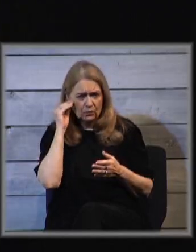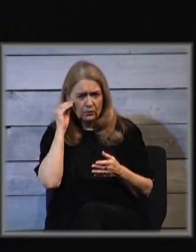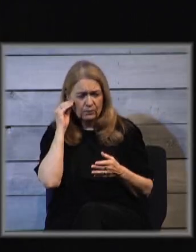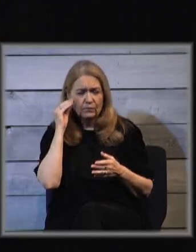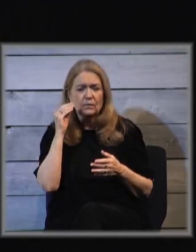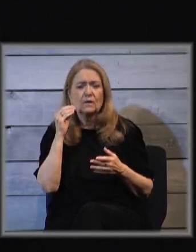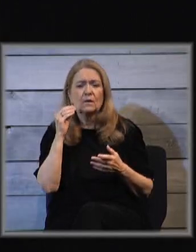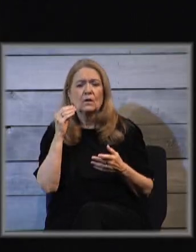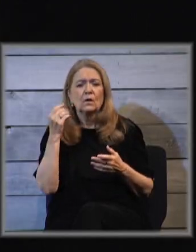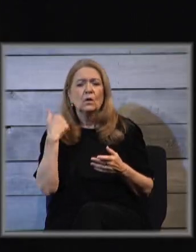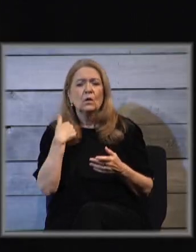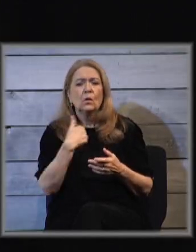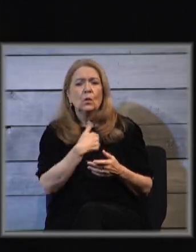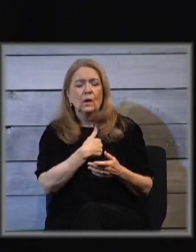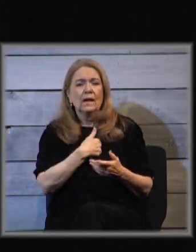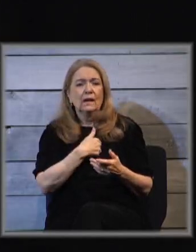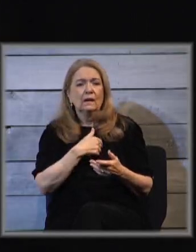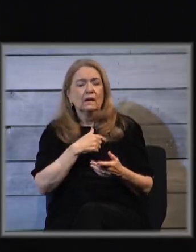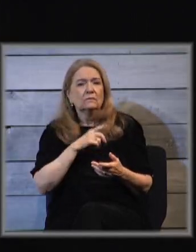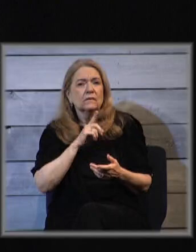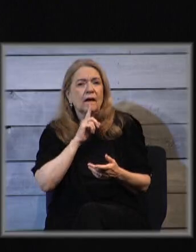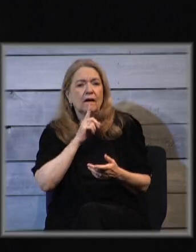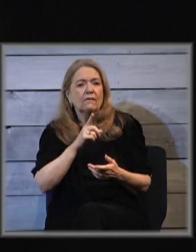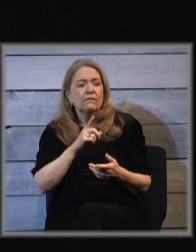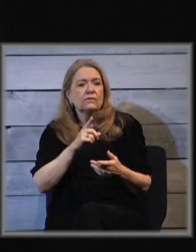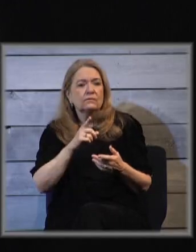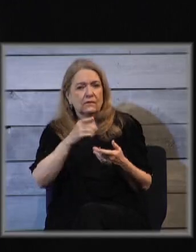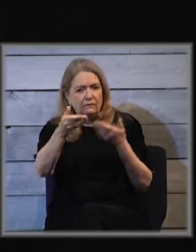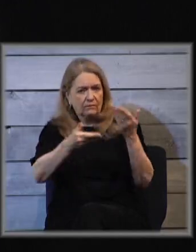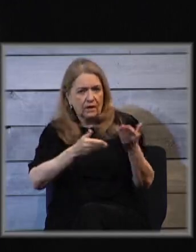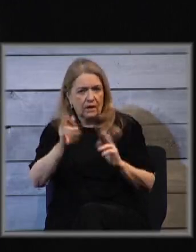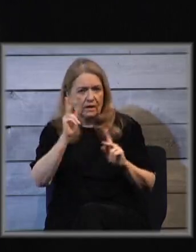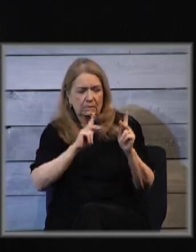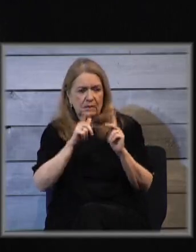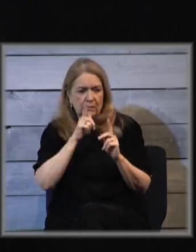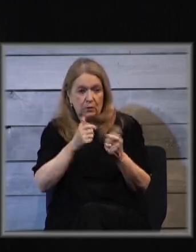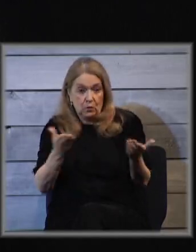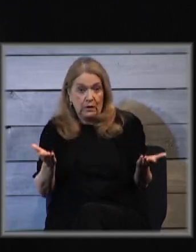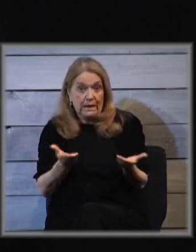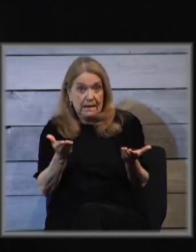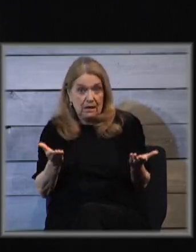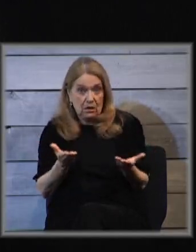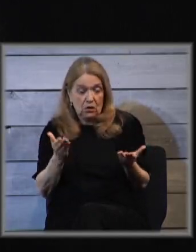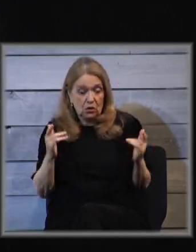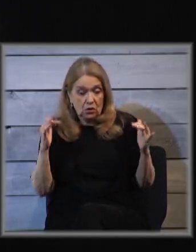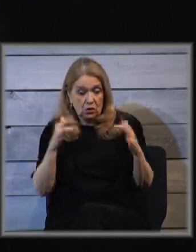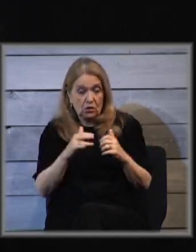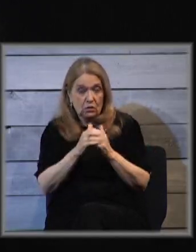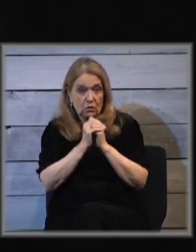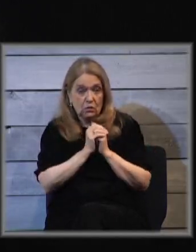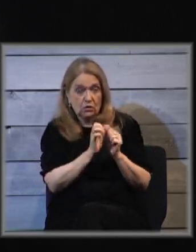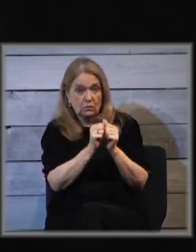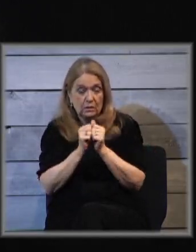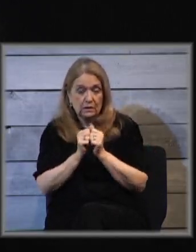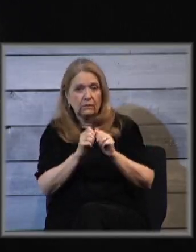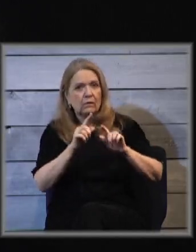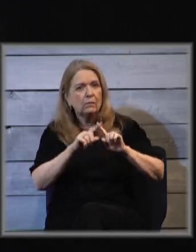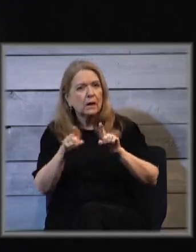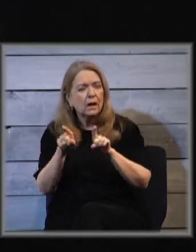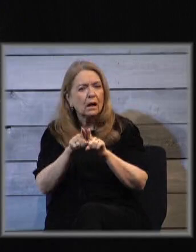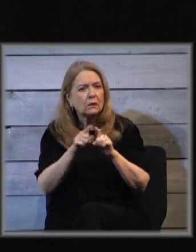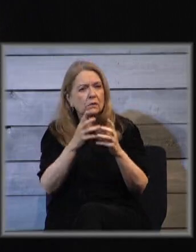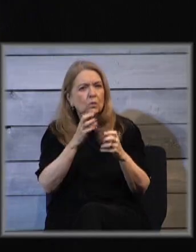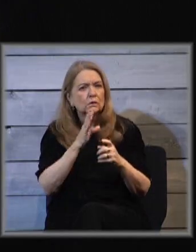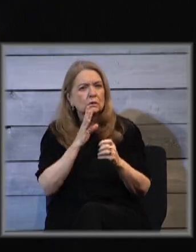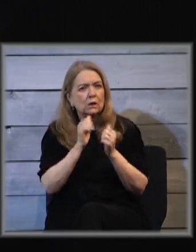we've extended an invitation to those who were under the same roof and, you know, publicly gathering. But I also want